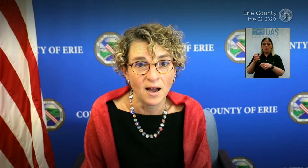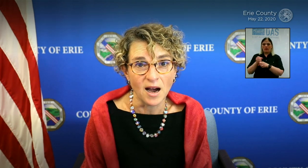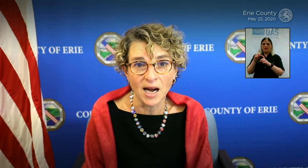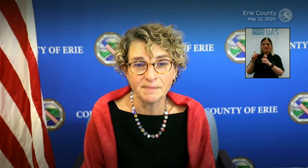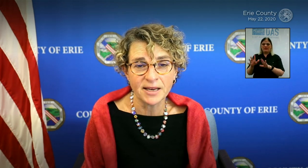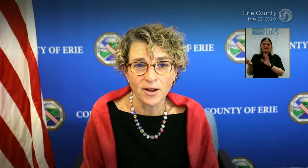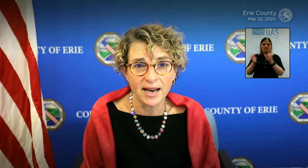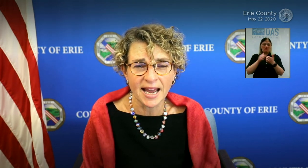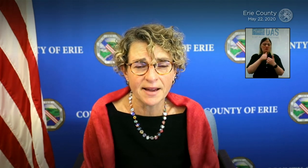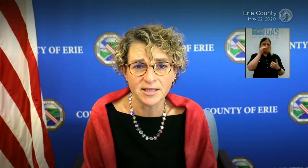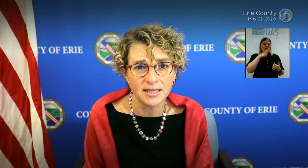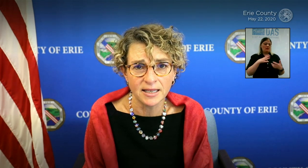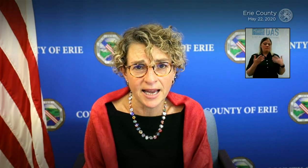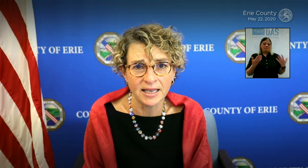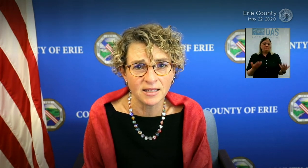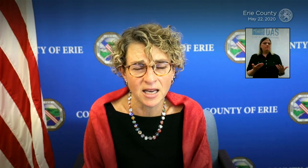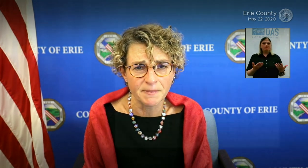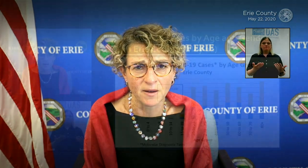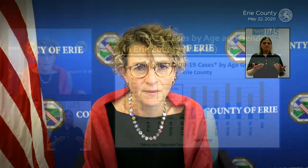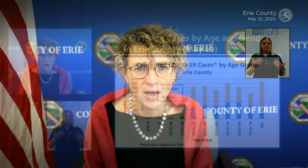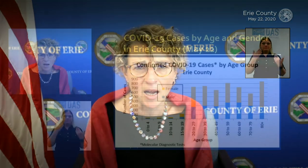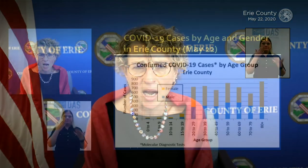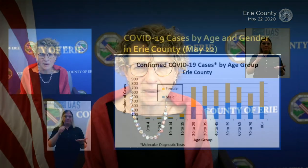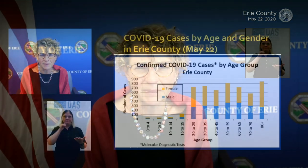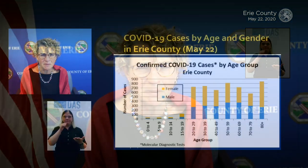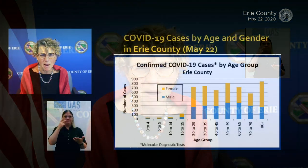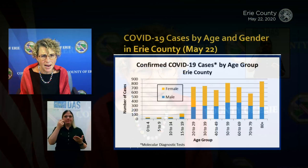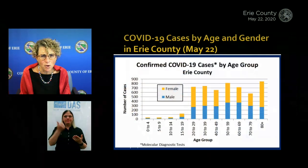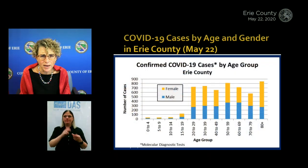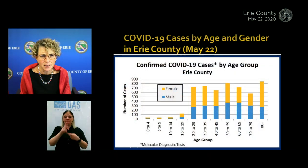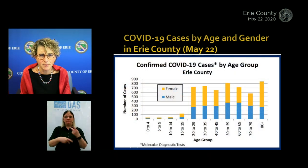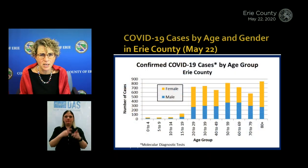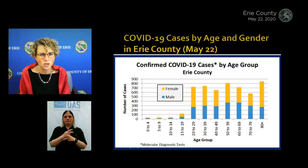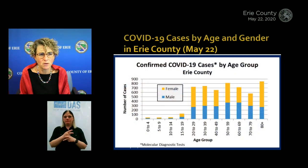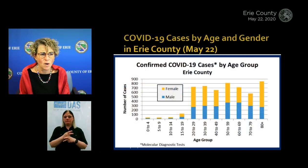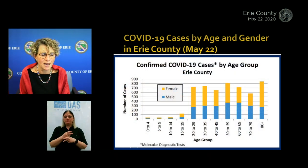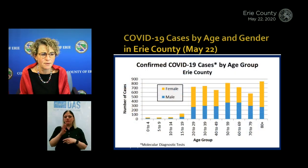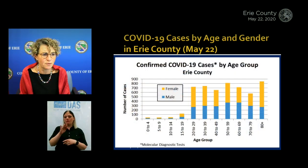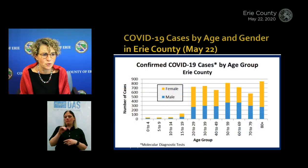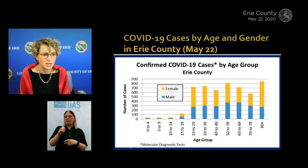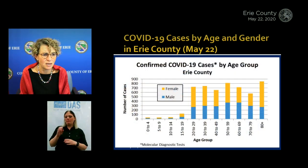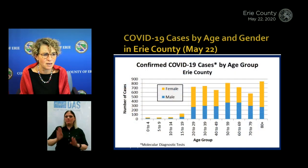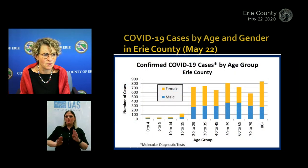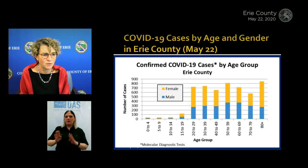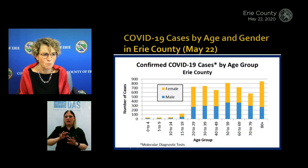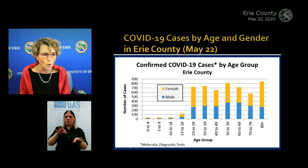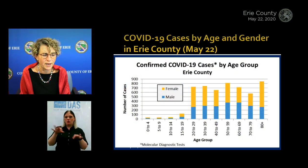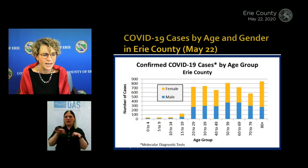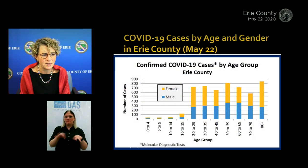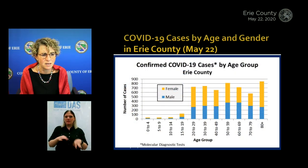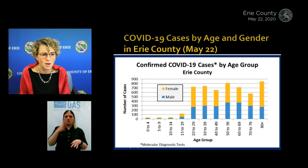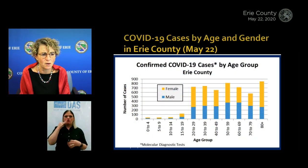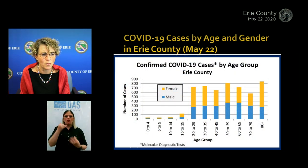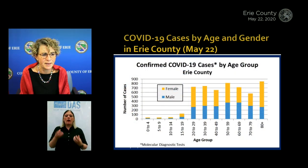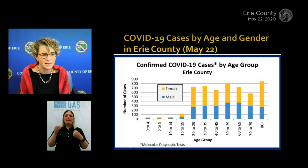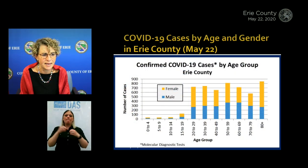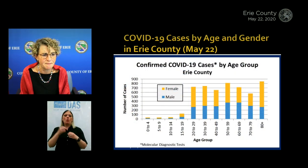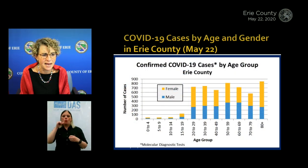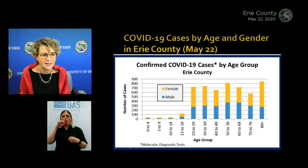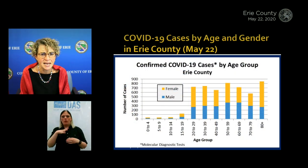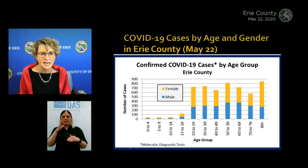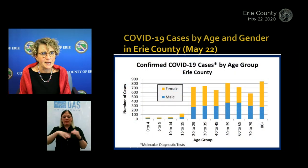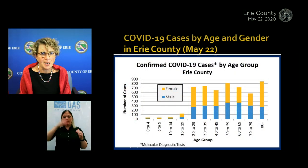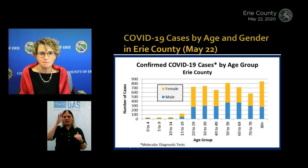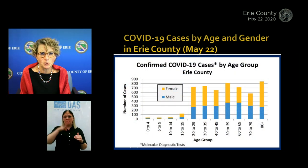So, you know, again, I haven't seen any type of, like, bio-explanation why we're seeing more cases among women